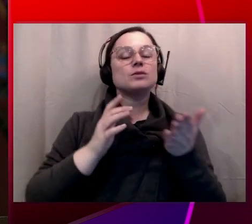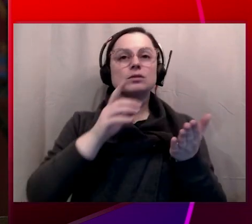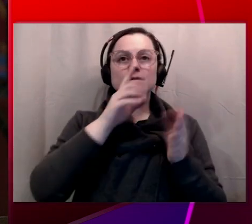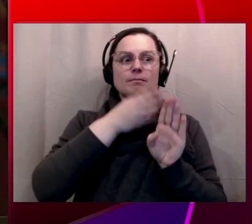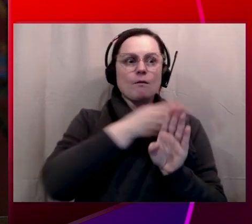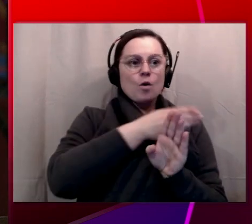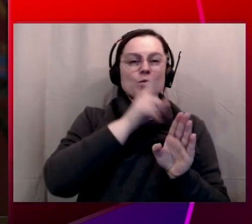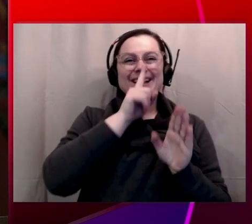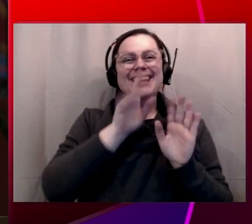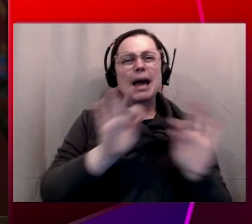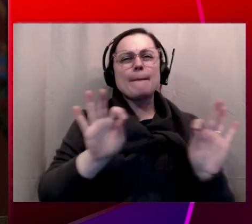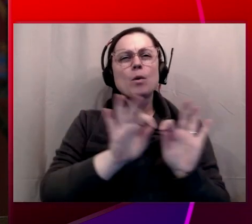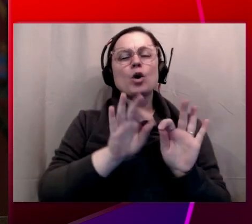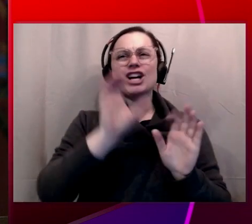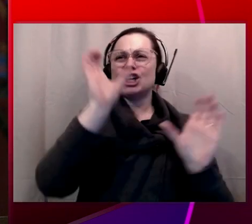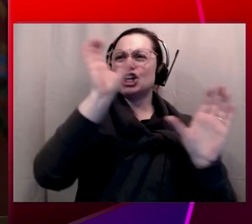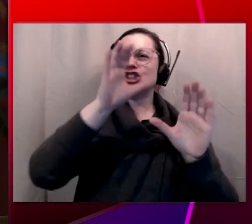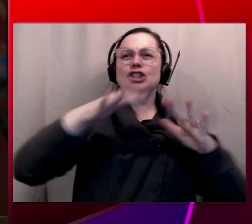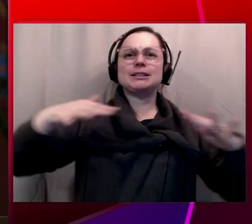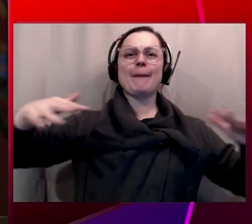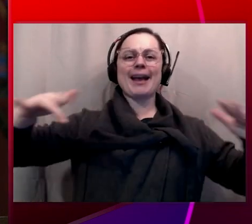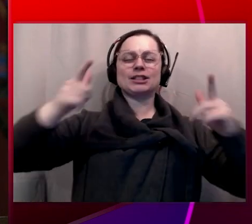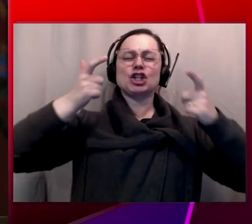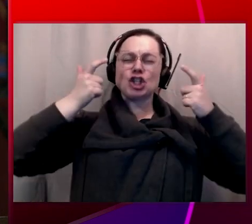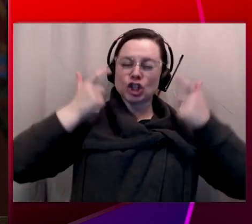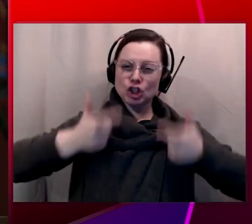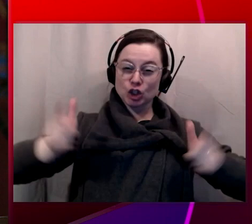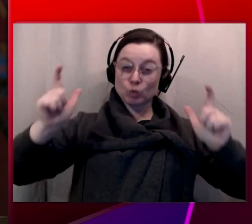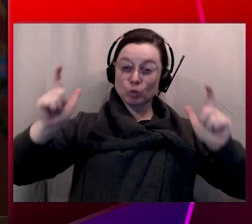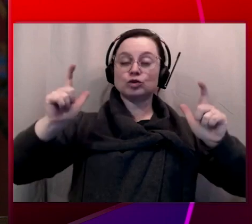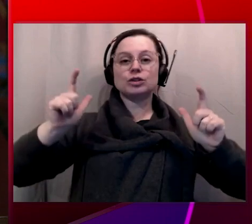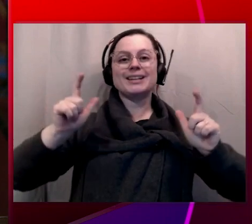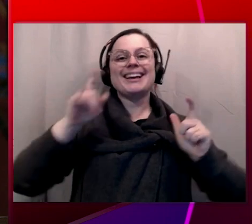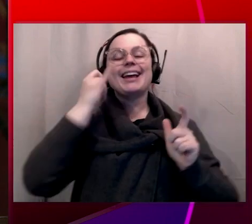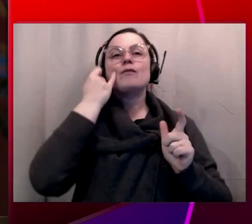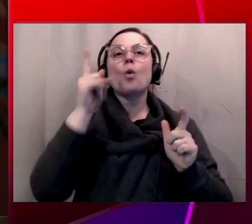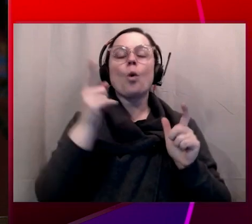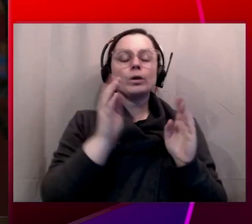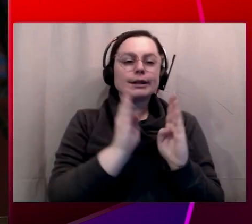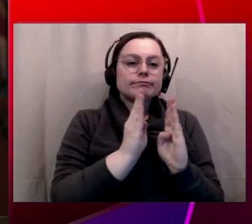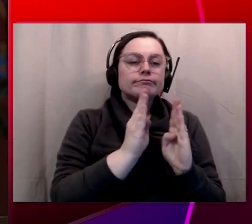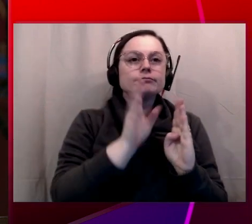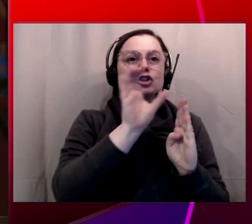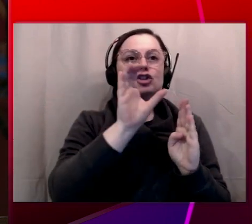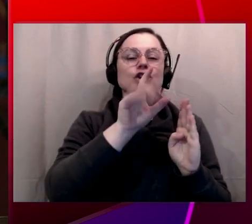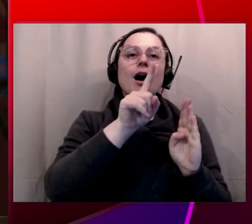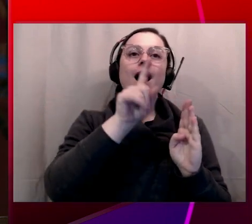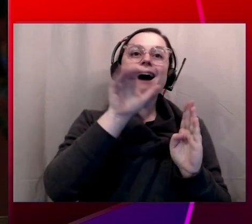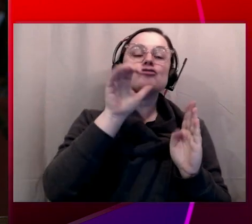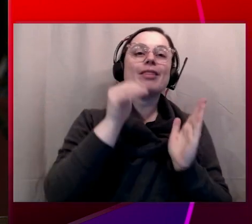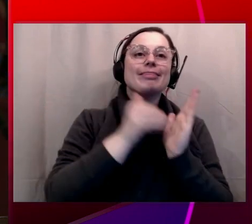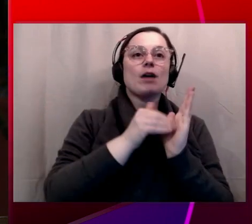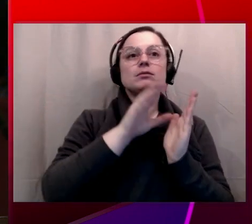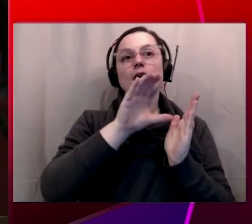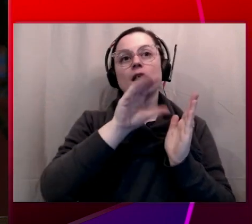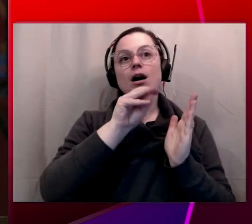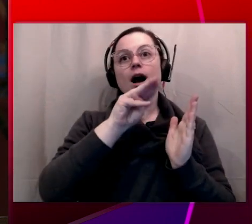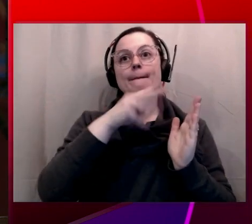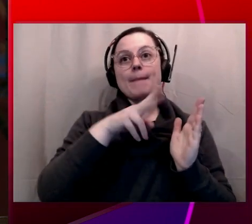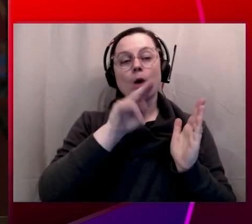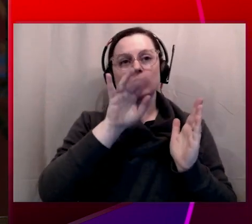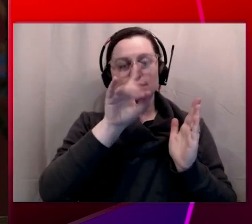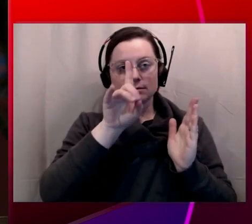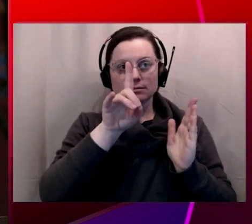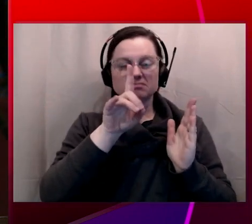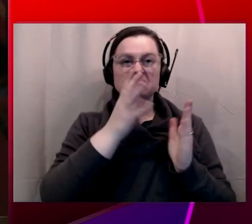search space. So if you're only searching 100,000 compounds, you might not find something that's as good as